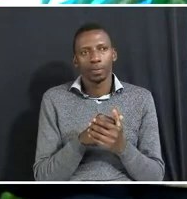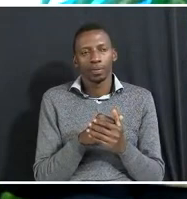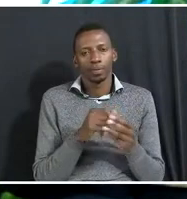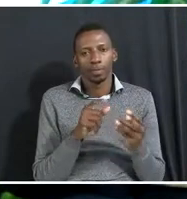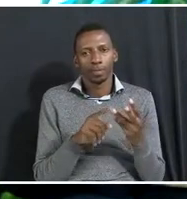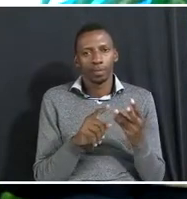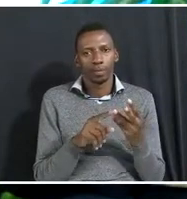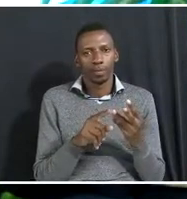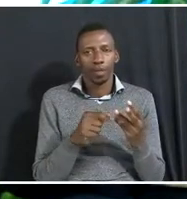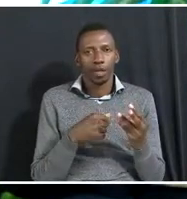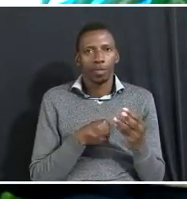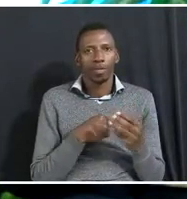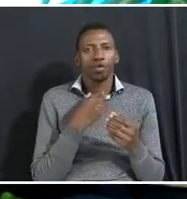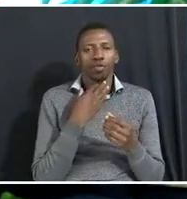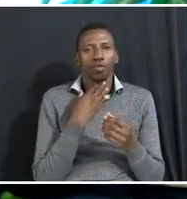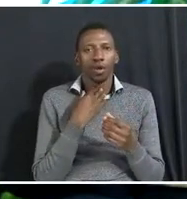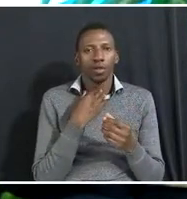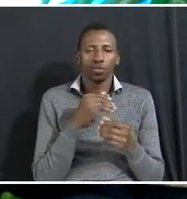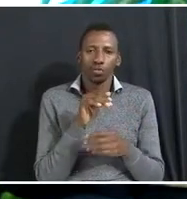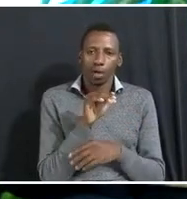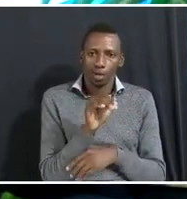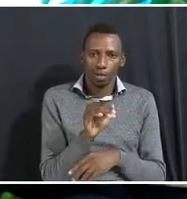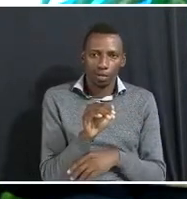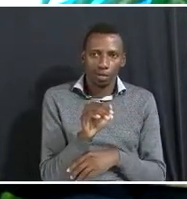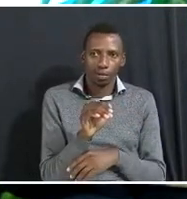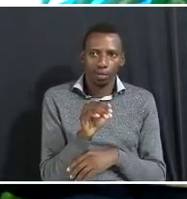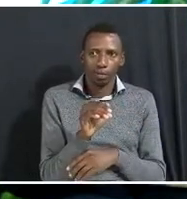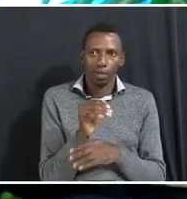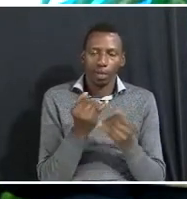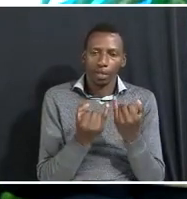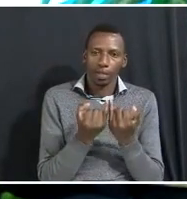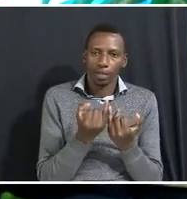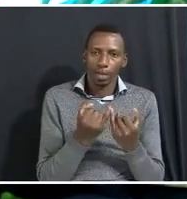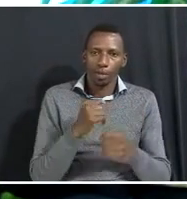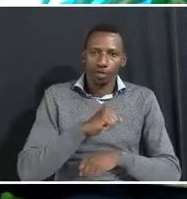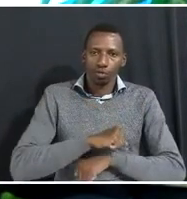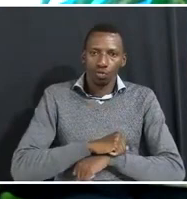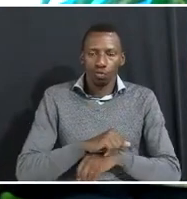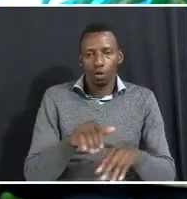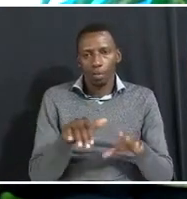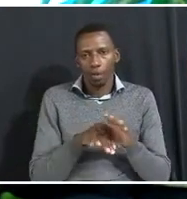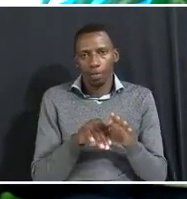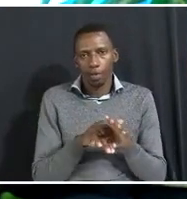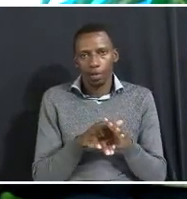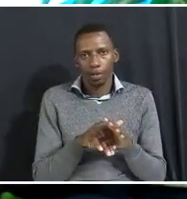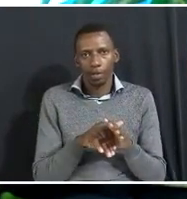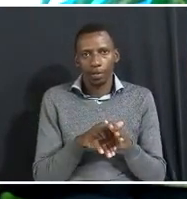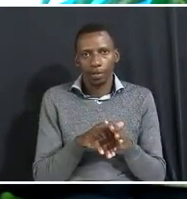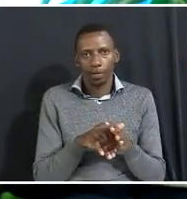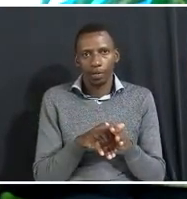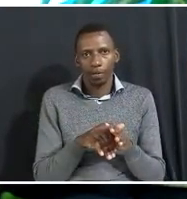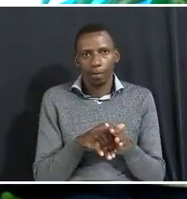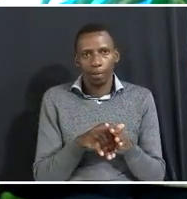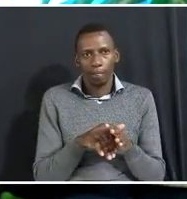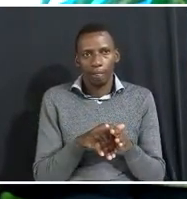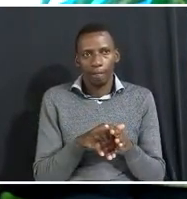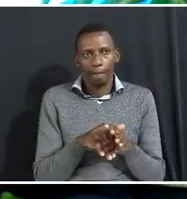Thirdly, I want to urge the Sabbath School members and the newly